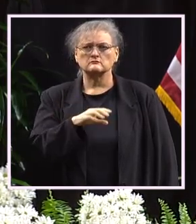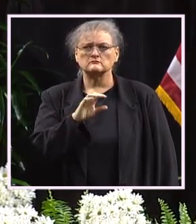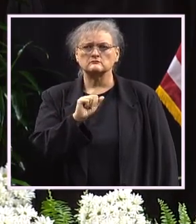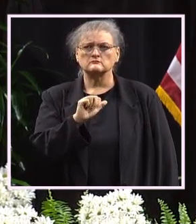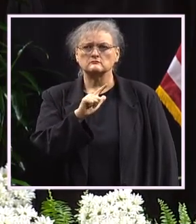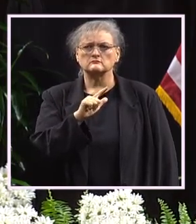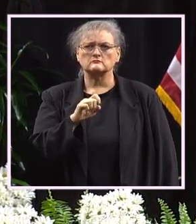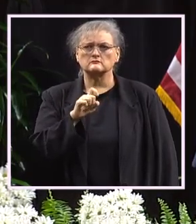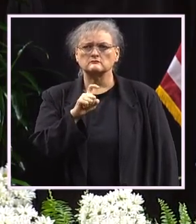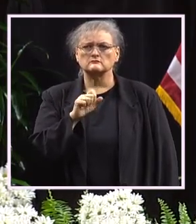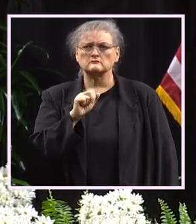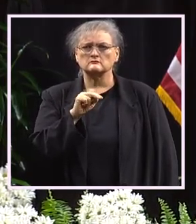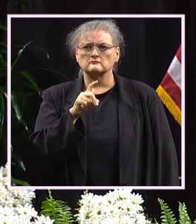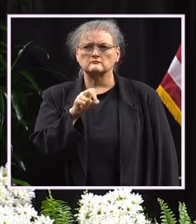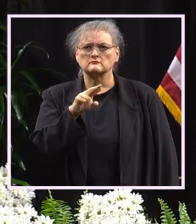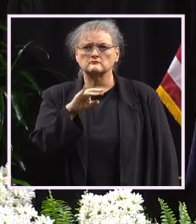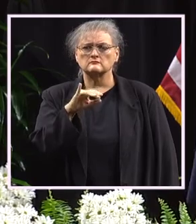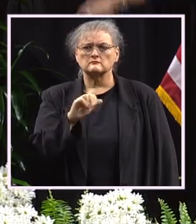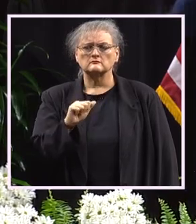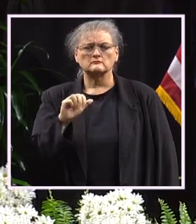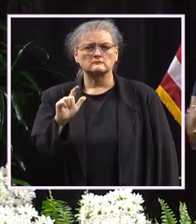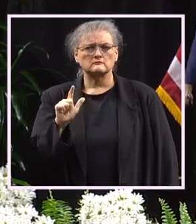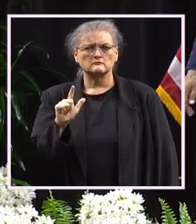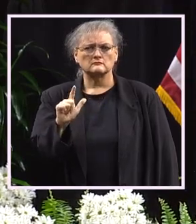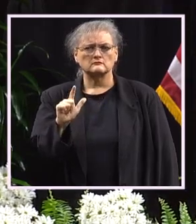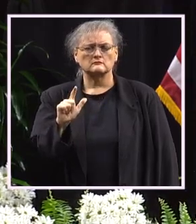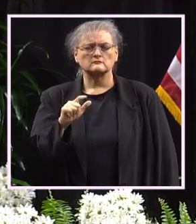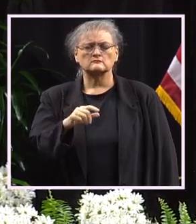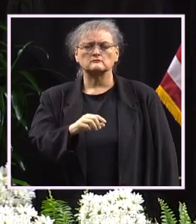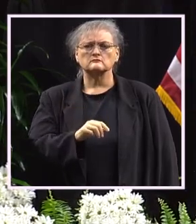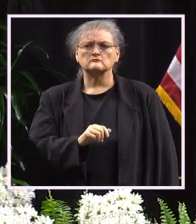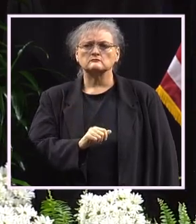Alexandria Nicola Lopez, cum laude.